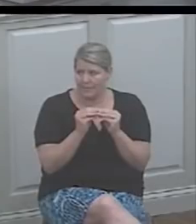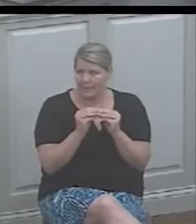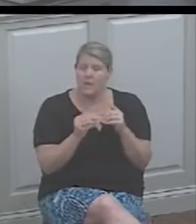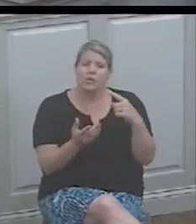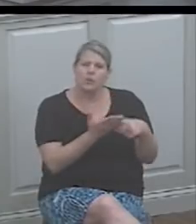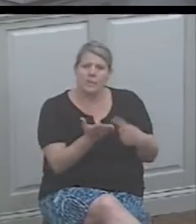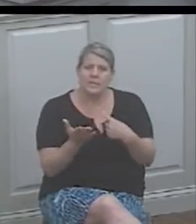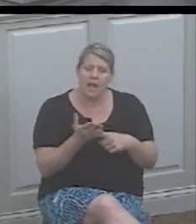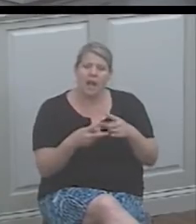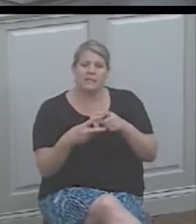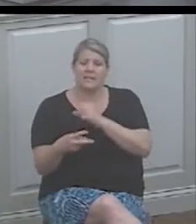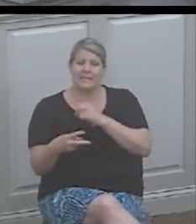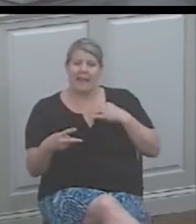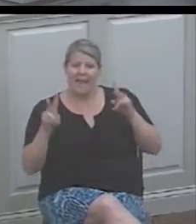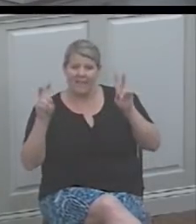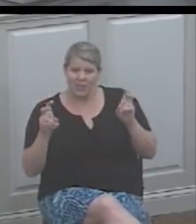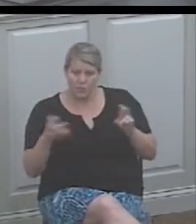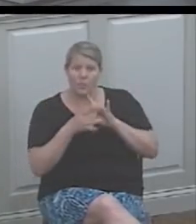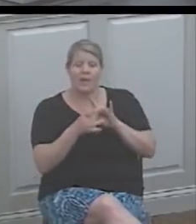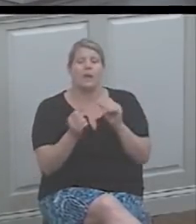to discuss personnel matters pursuant to KRS